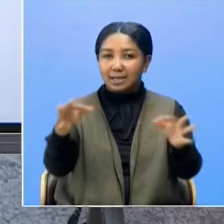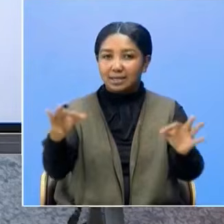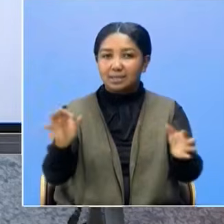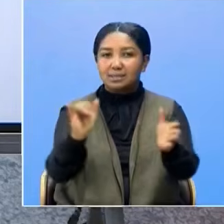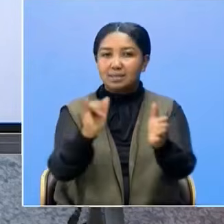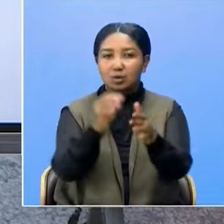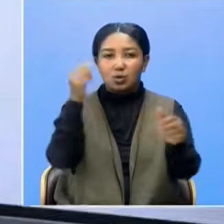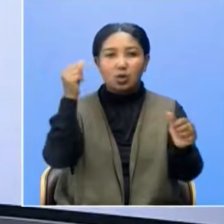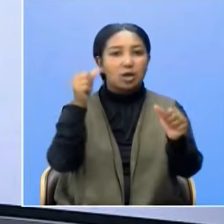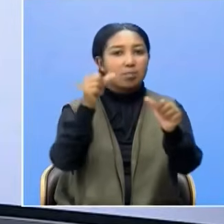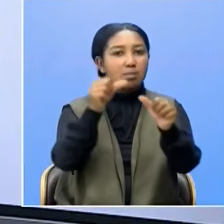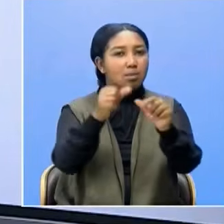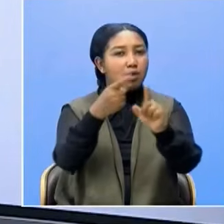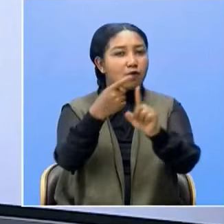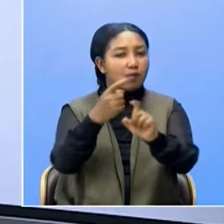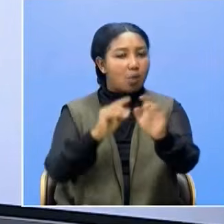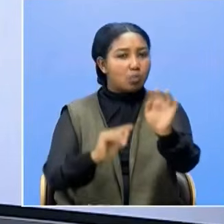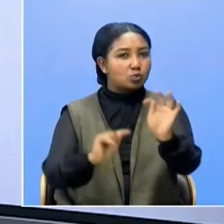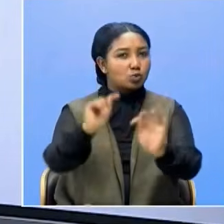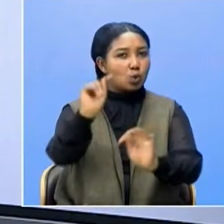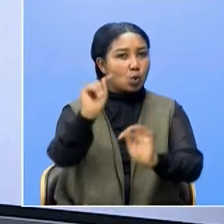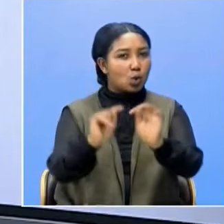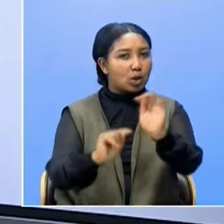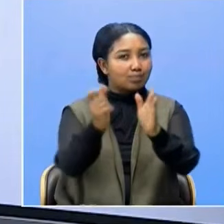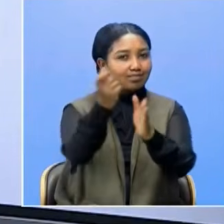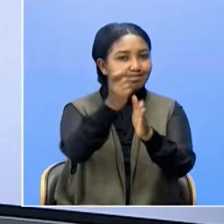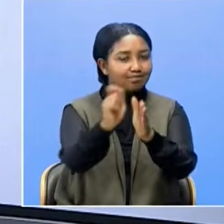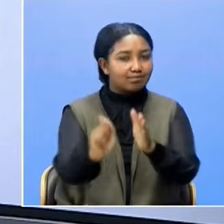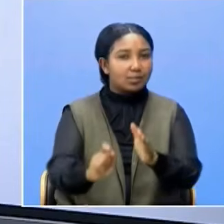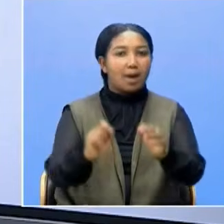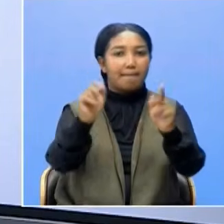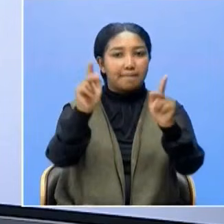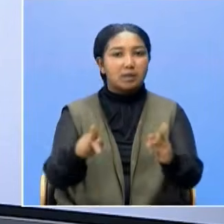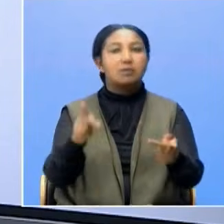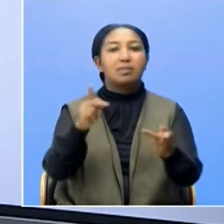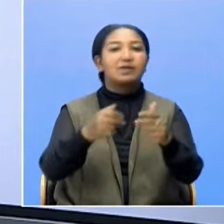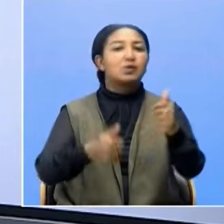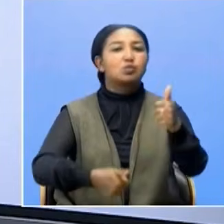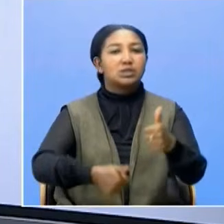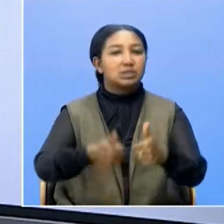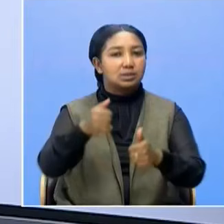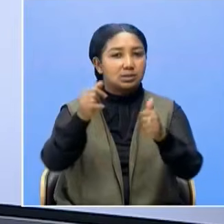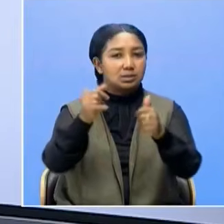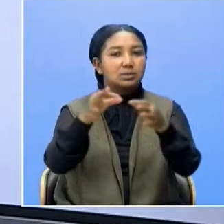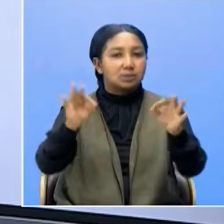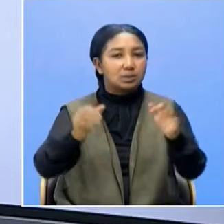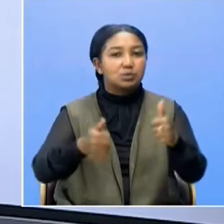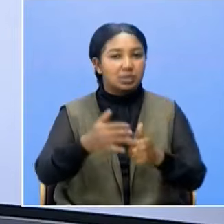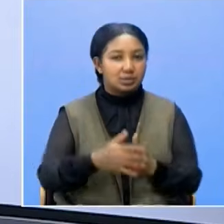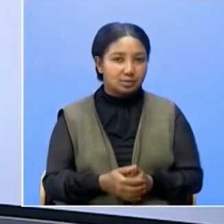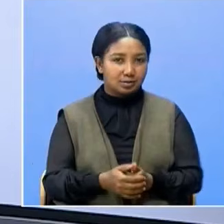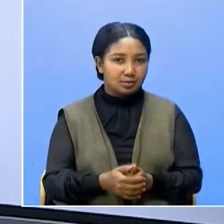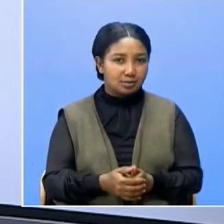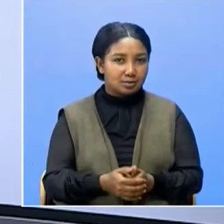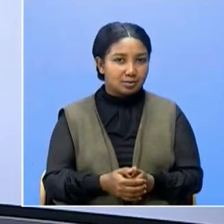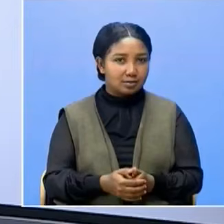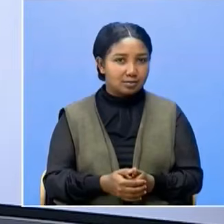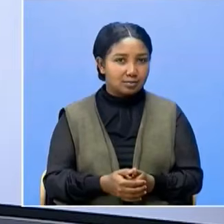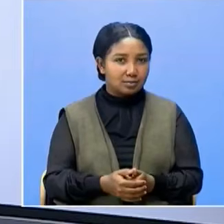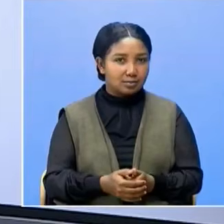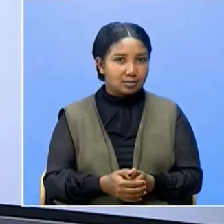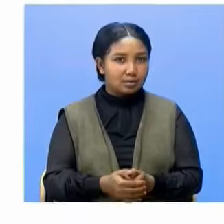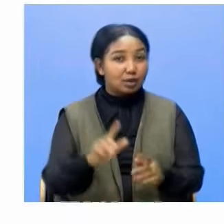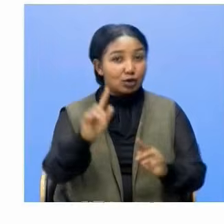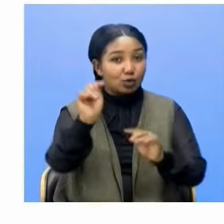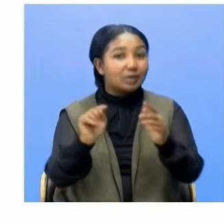that you remember from the story who are written in a present perfect tense? Yes? Even the story begins